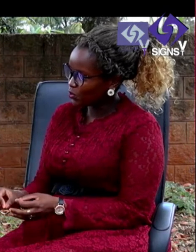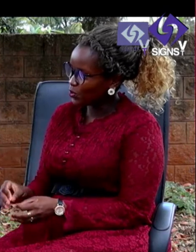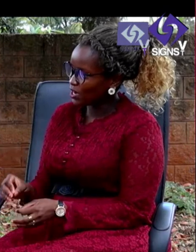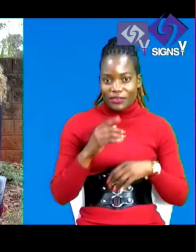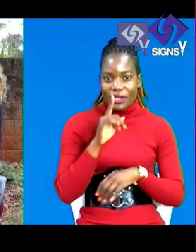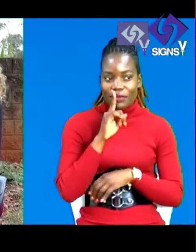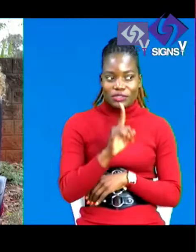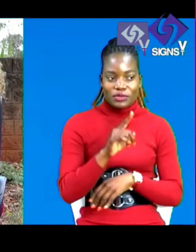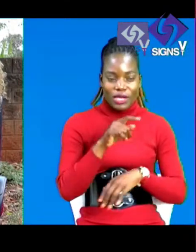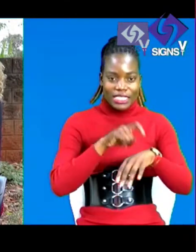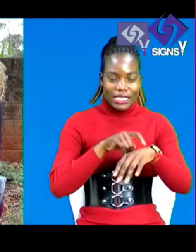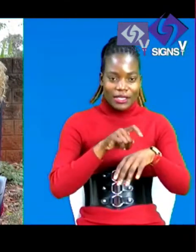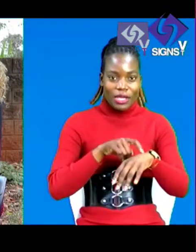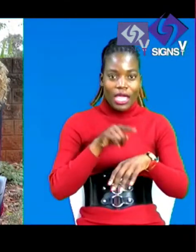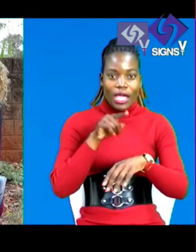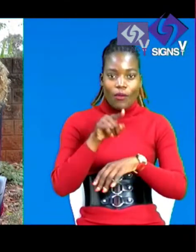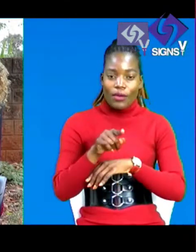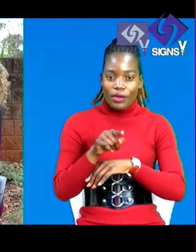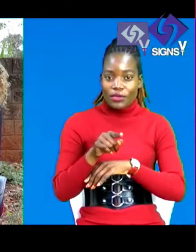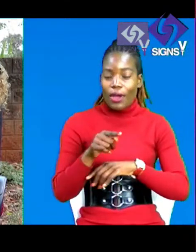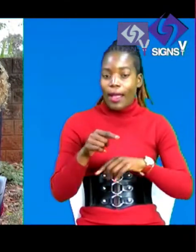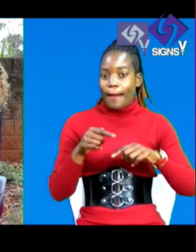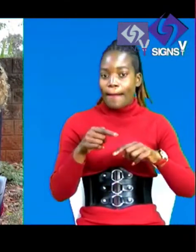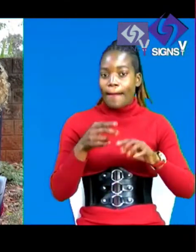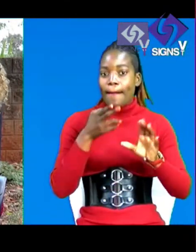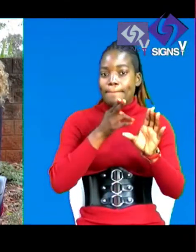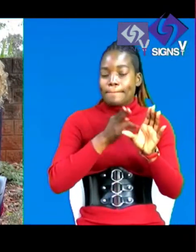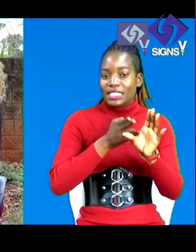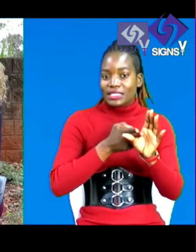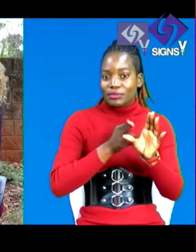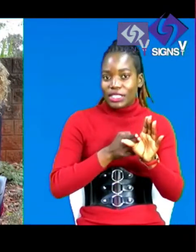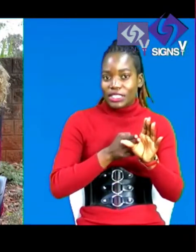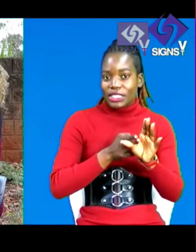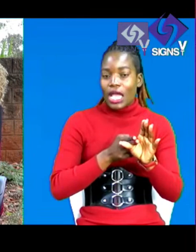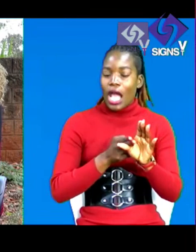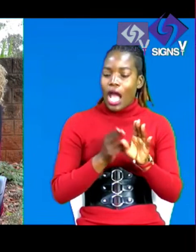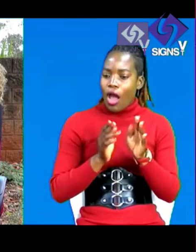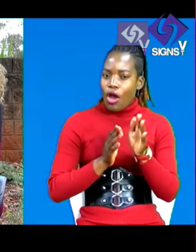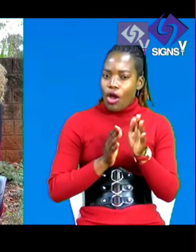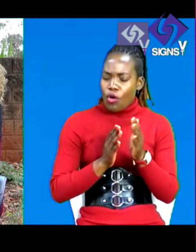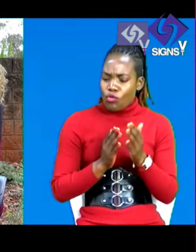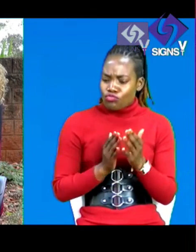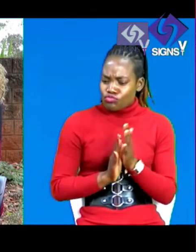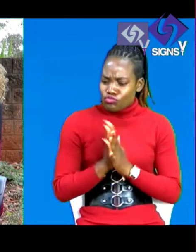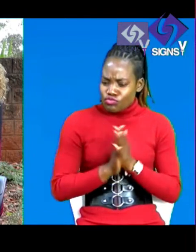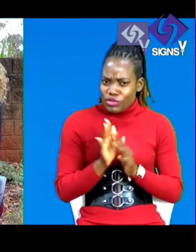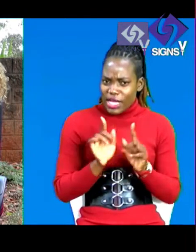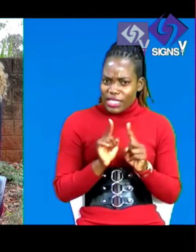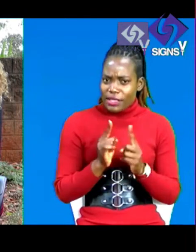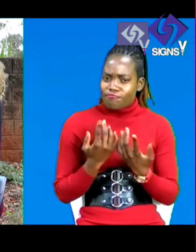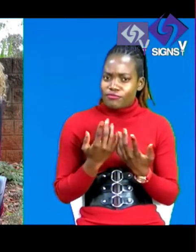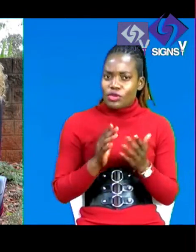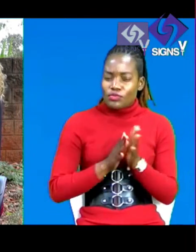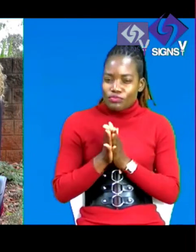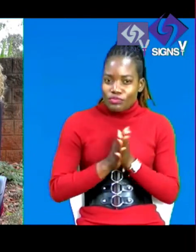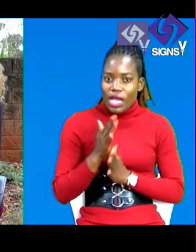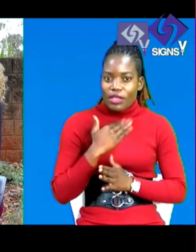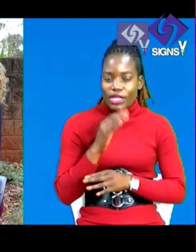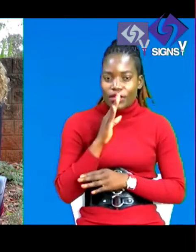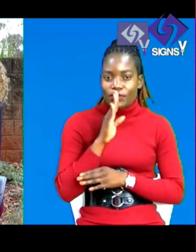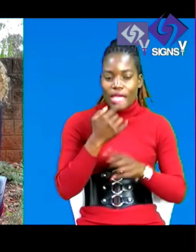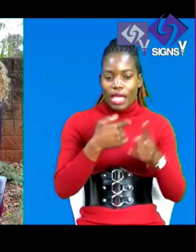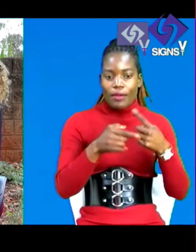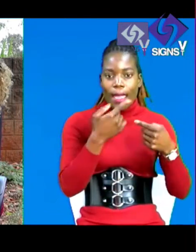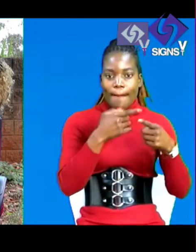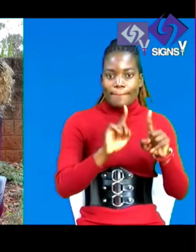by the time you were contesting, you had high hopes of becoming the winner, but unfortunately we